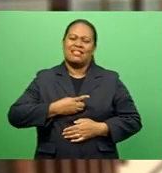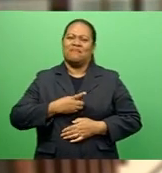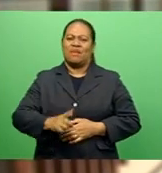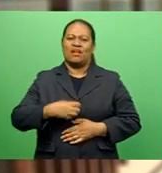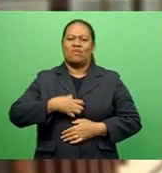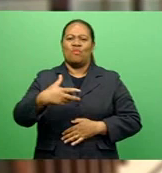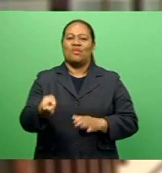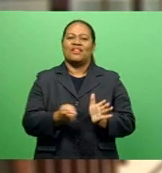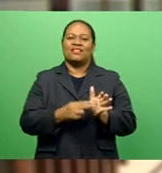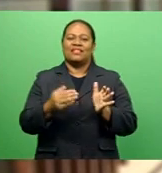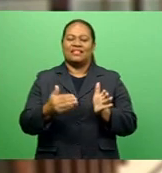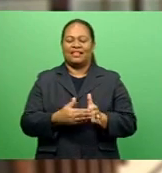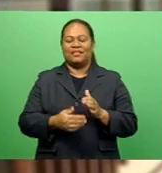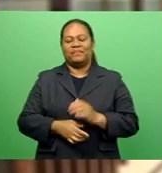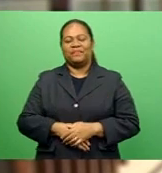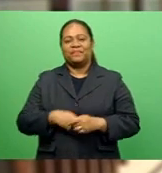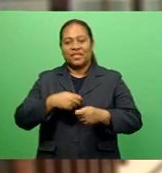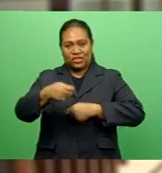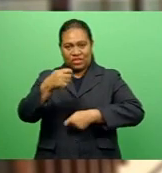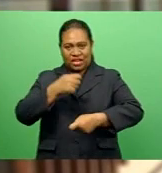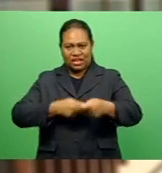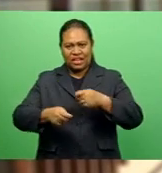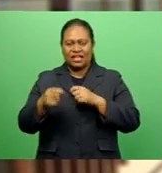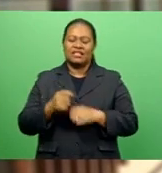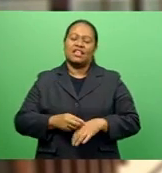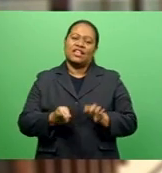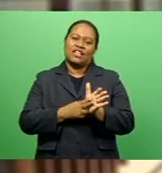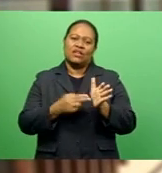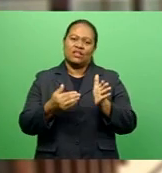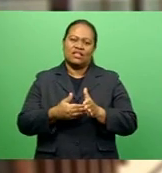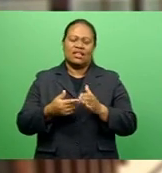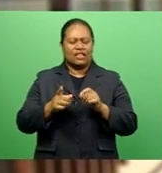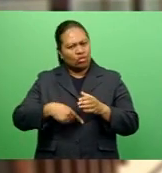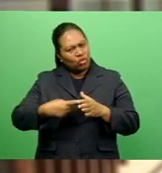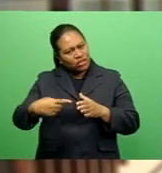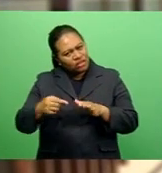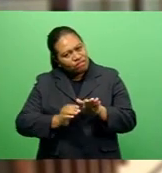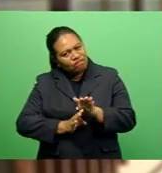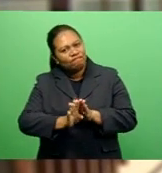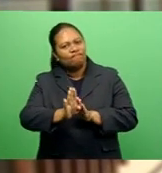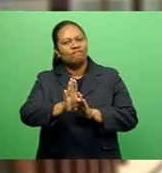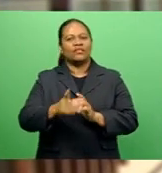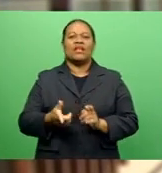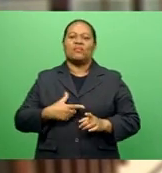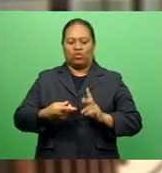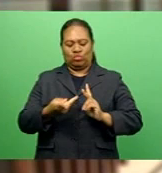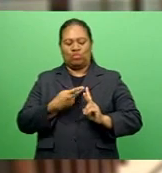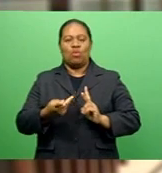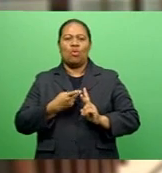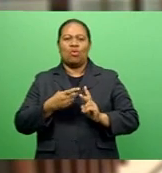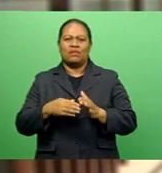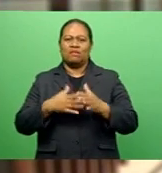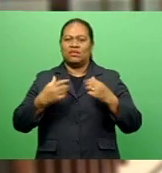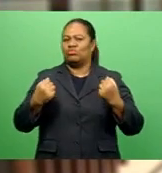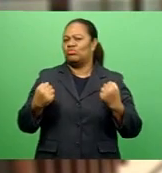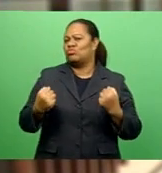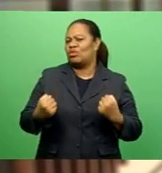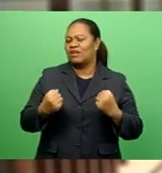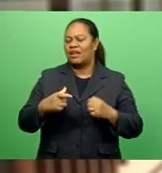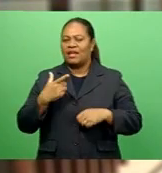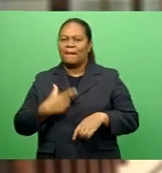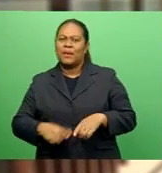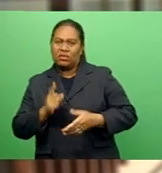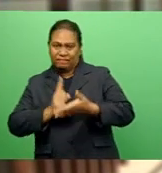Zealand commodities. Traders say the Aussie and Kiwi are likely to continue rising because both economies are rebounding strongly from the